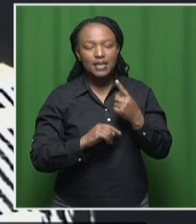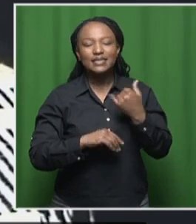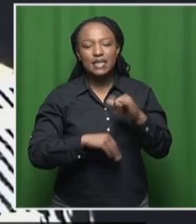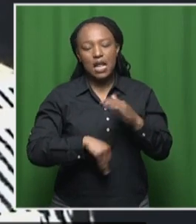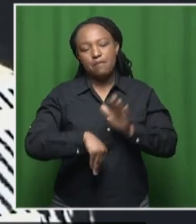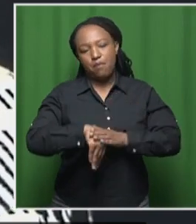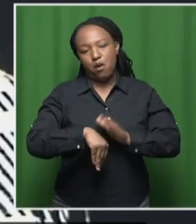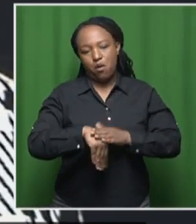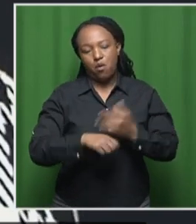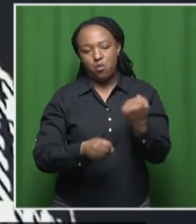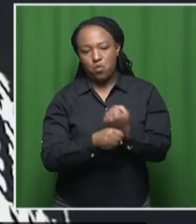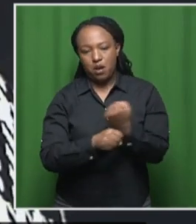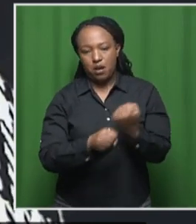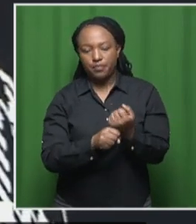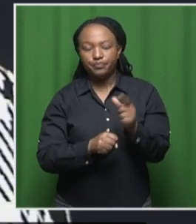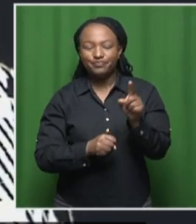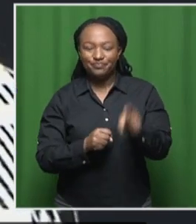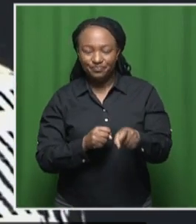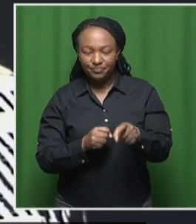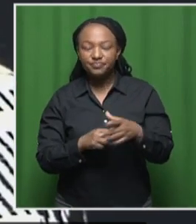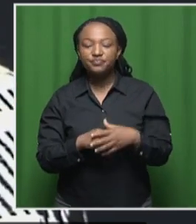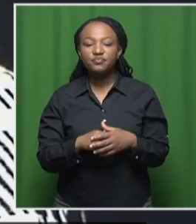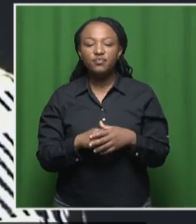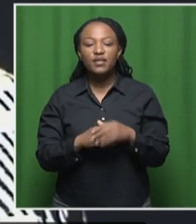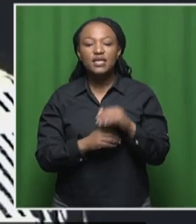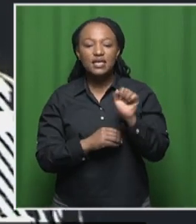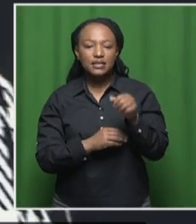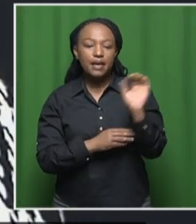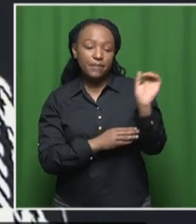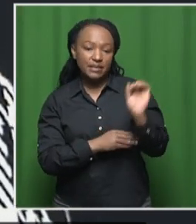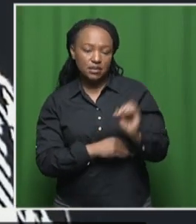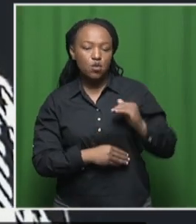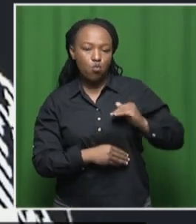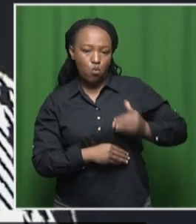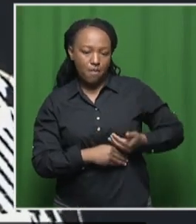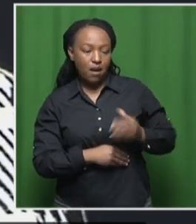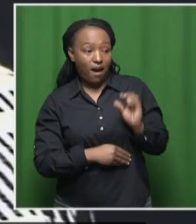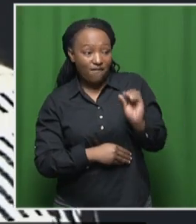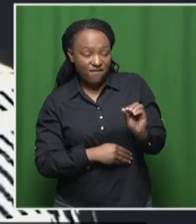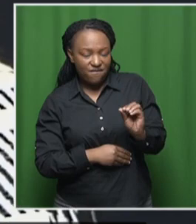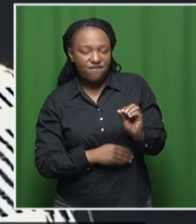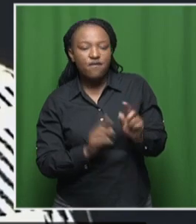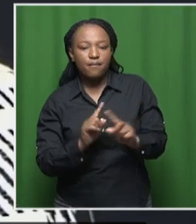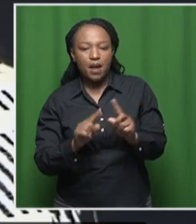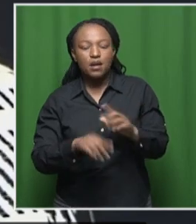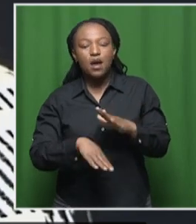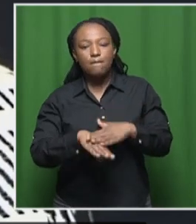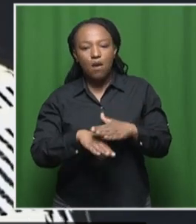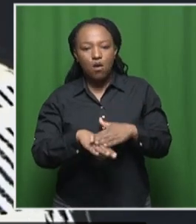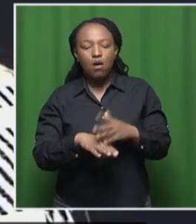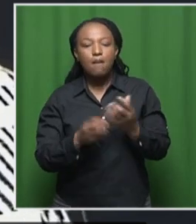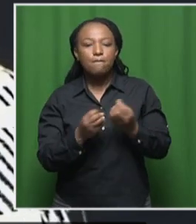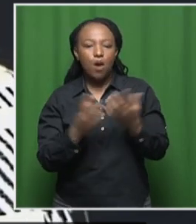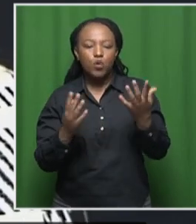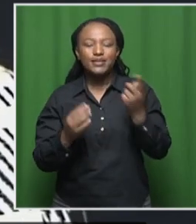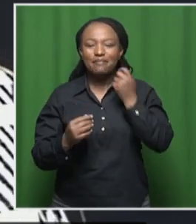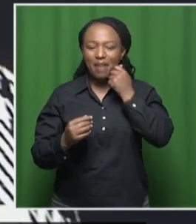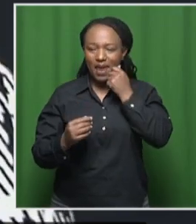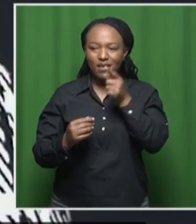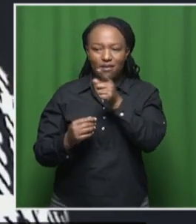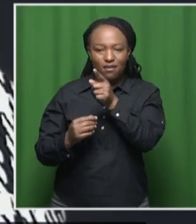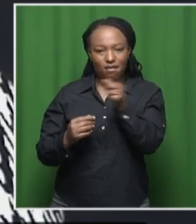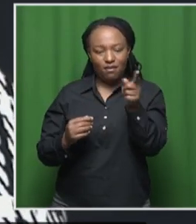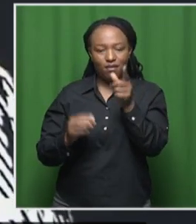to be done. I mean, there is a percentage of women, but there can still be more. I think the majority is still male in that